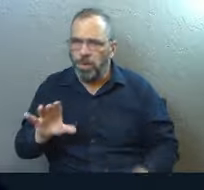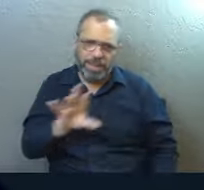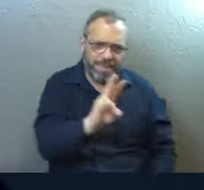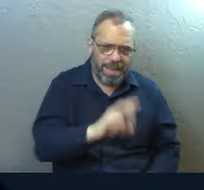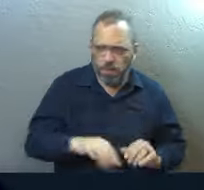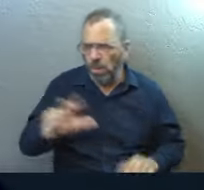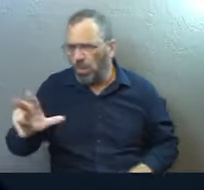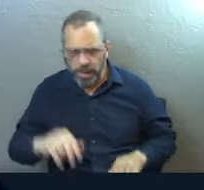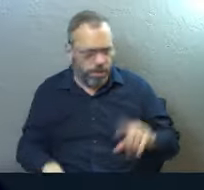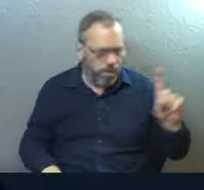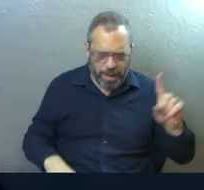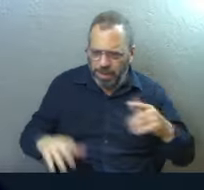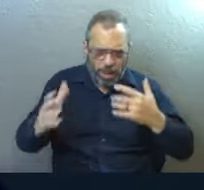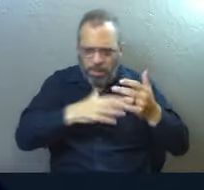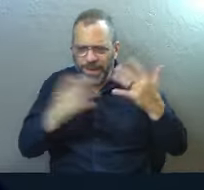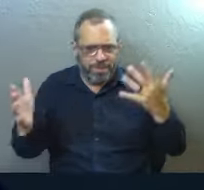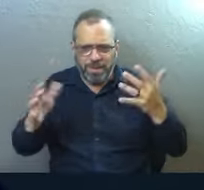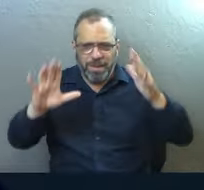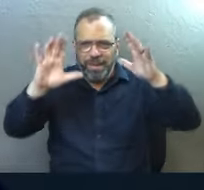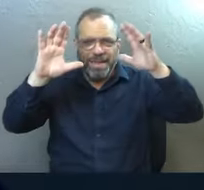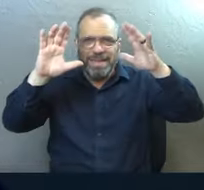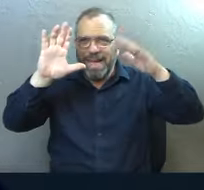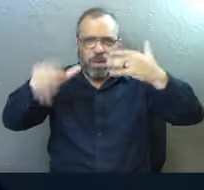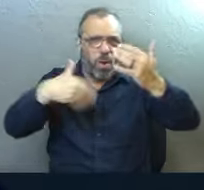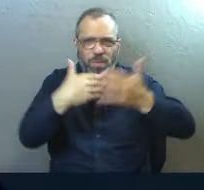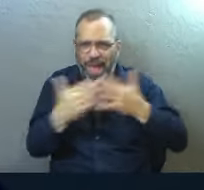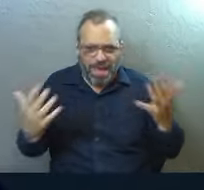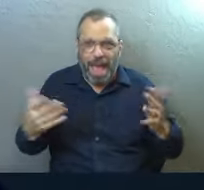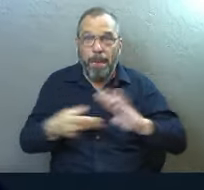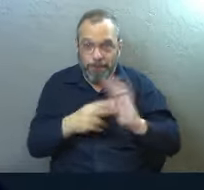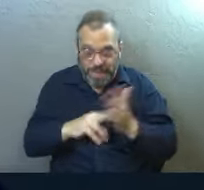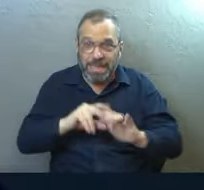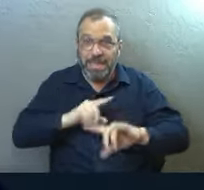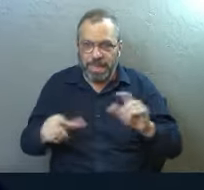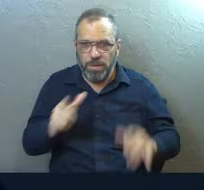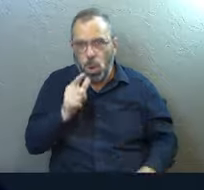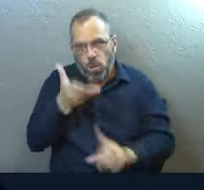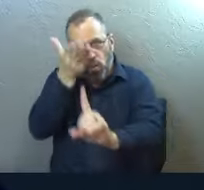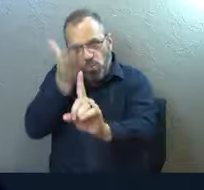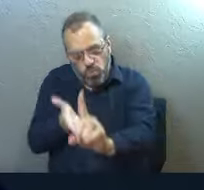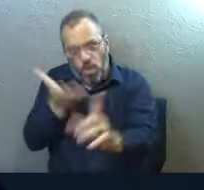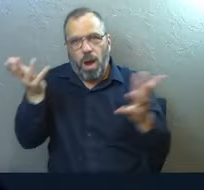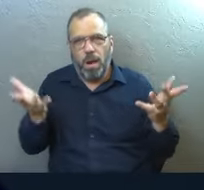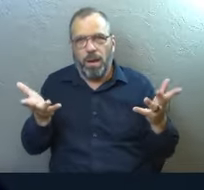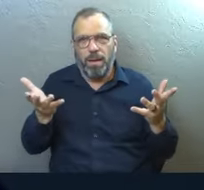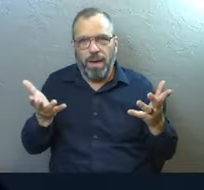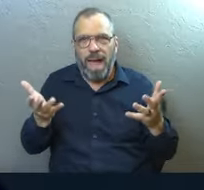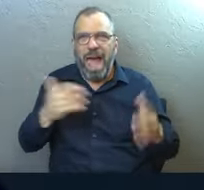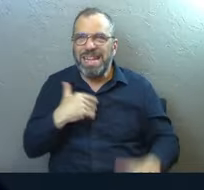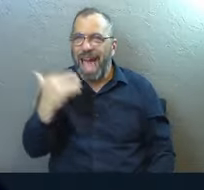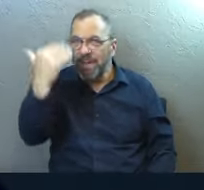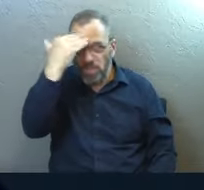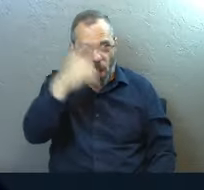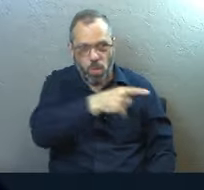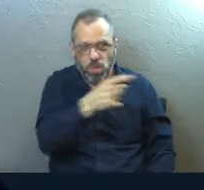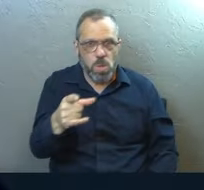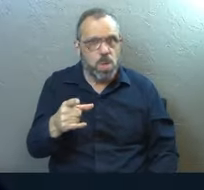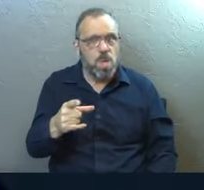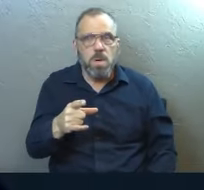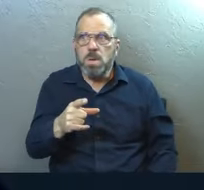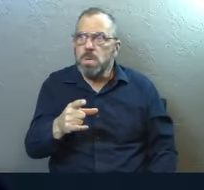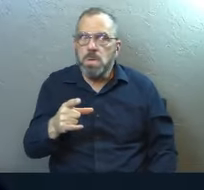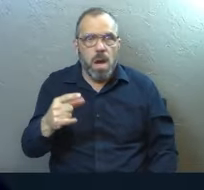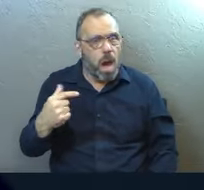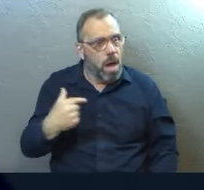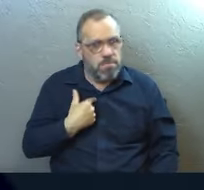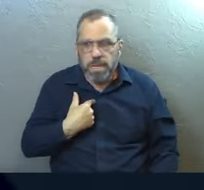7 or you're a 3 or you're a 1 or you're whatever. And all of those things mean something different about who you are. And I've known people that, like, literally